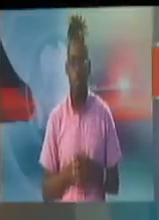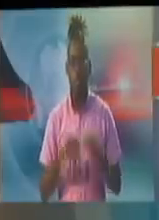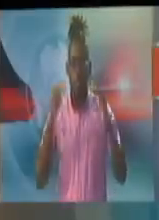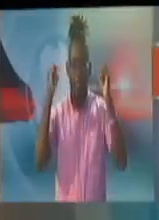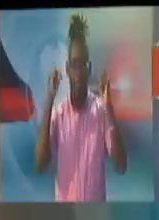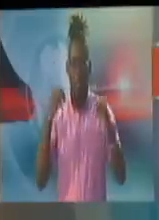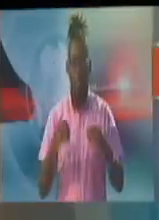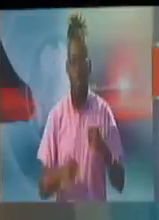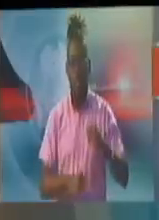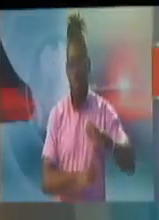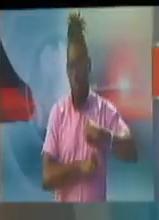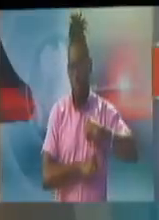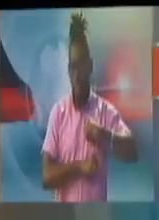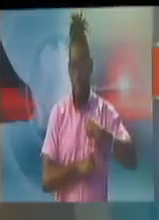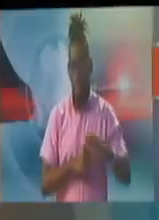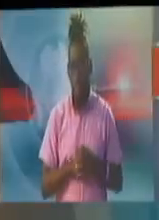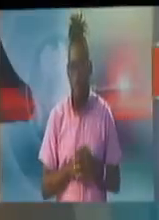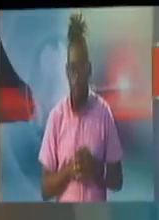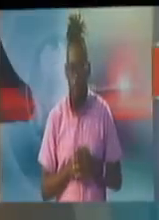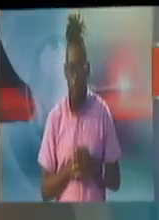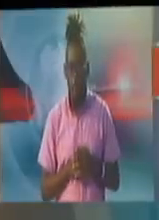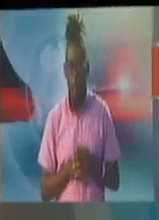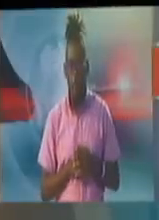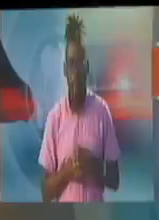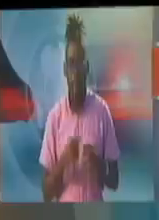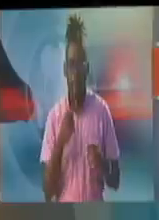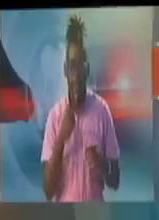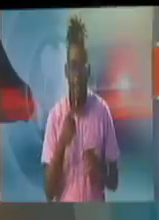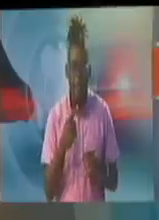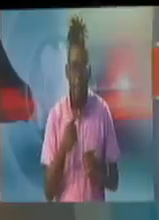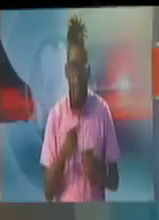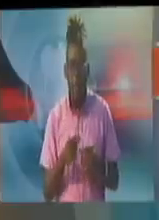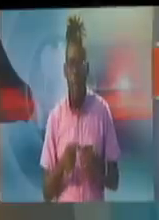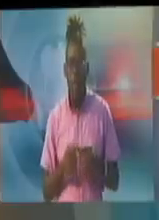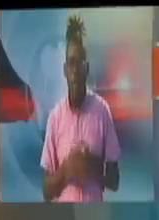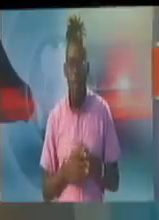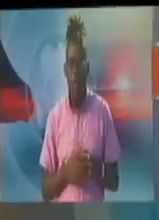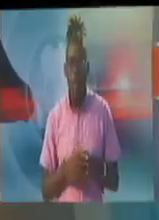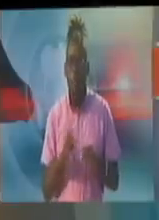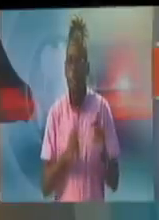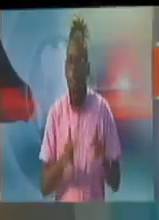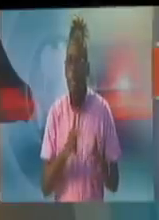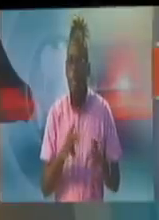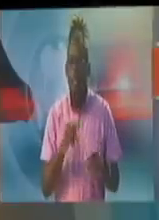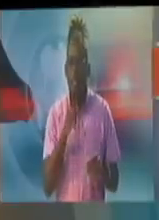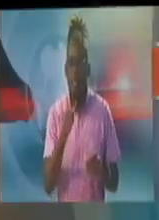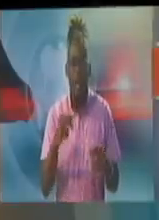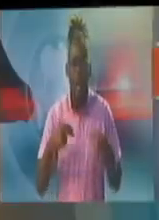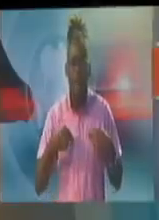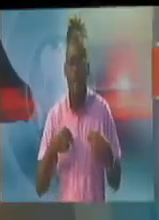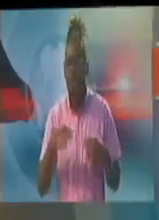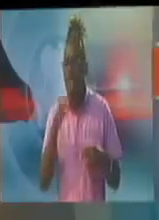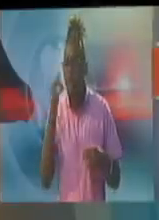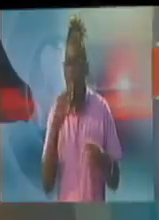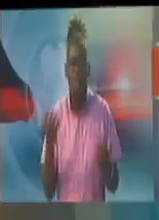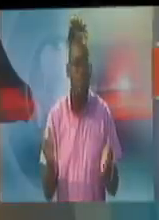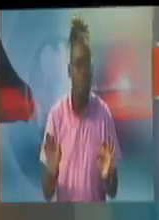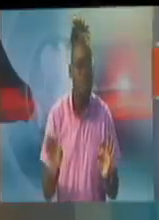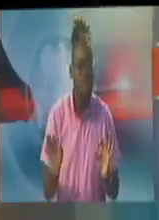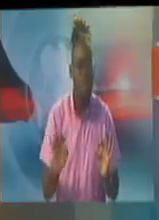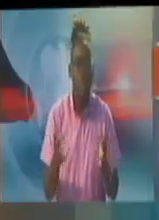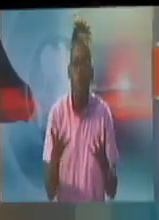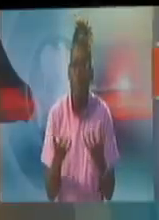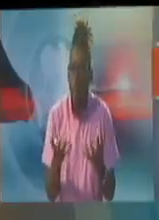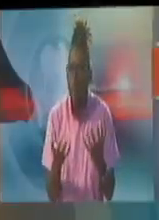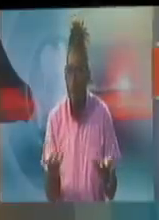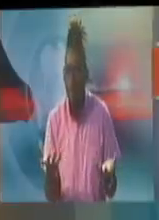Nationals in Suriname say that they are out of food and out of money and they are in desperate need of your assistance. They say that they are willing to take the